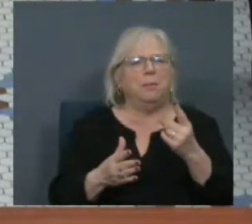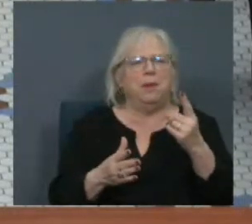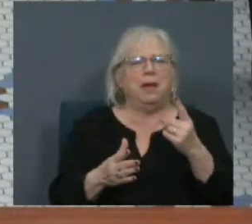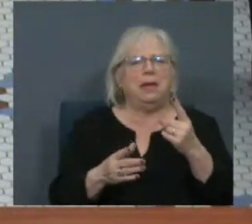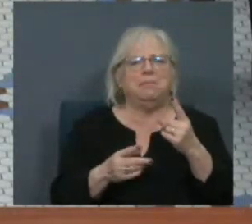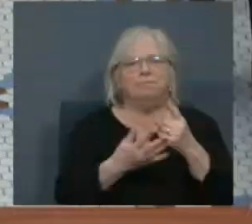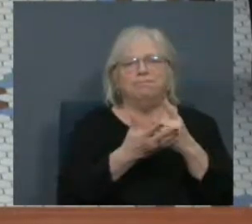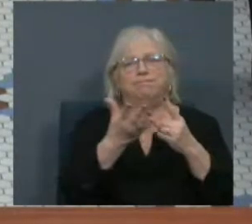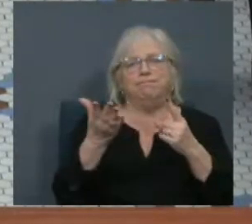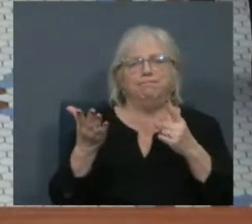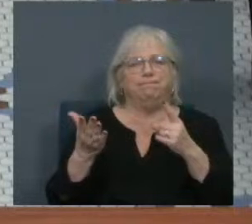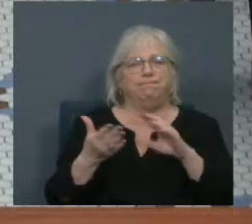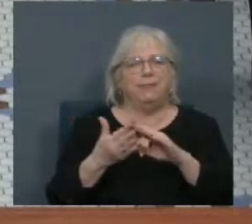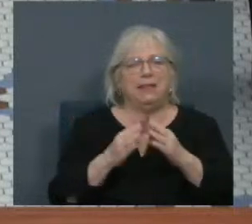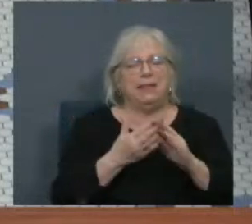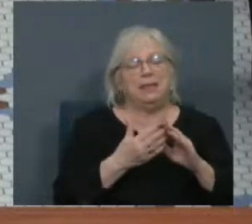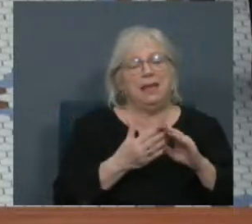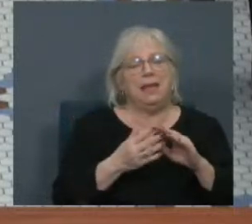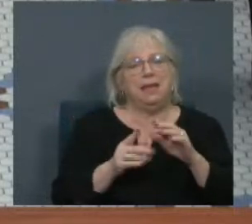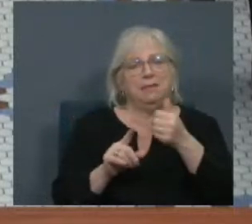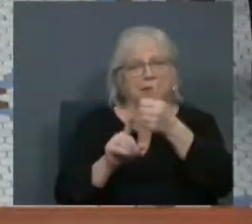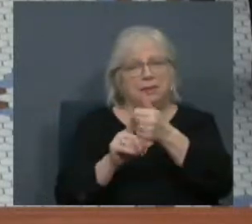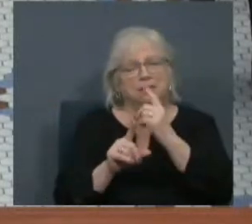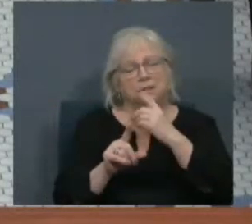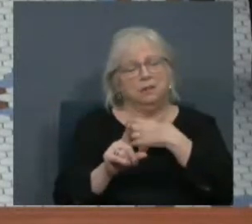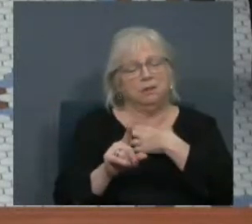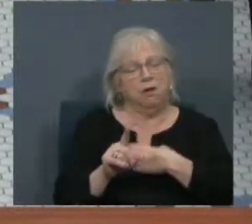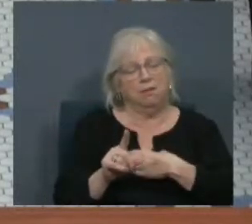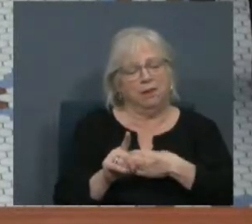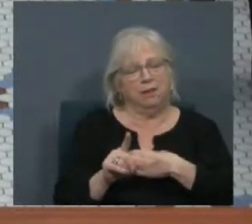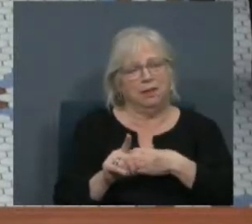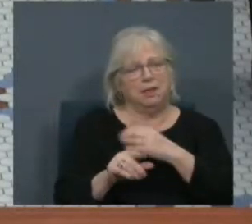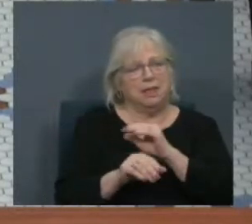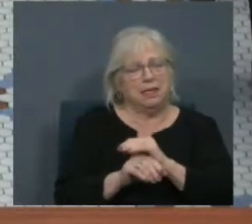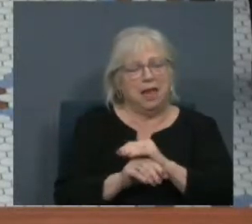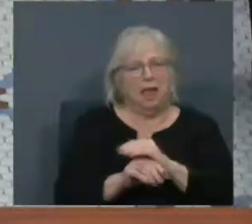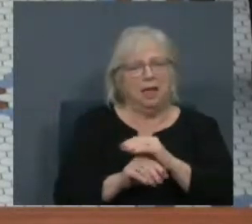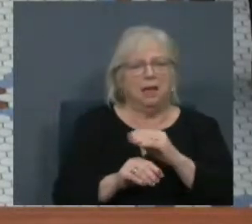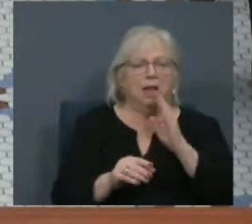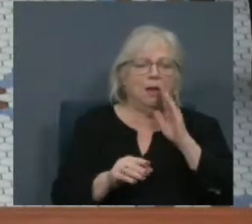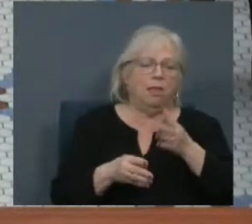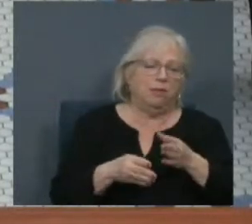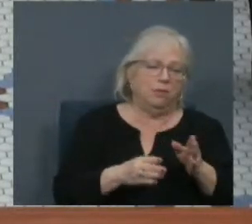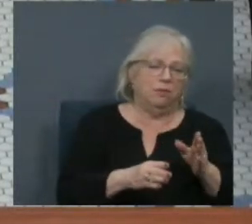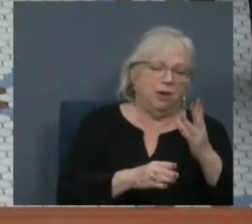city who is starving tonight, who's sleeping on the street.